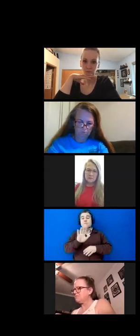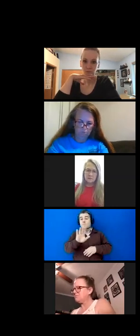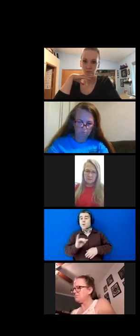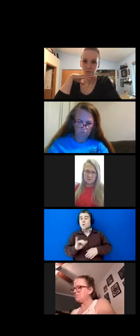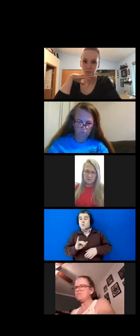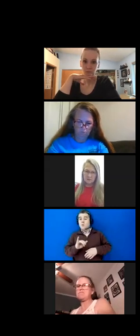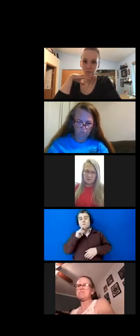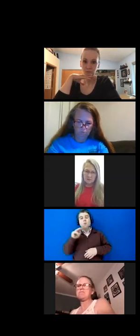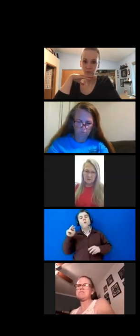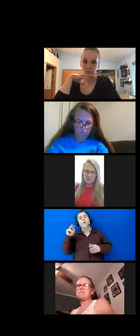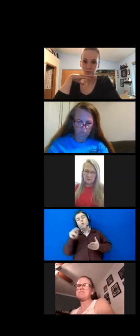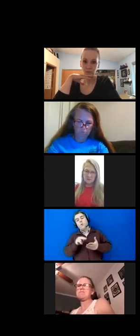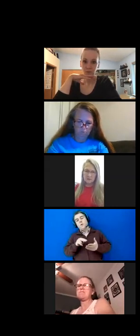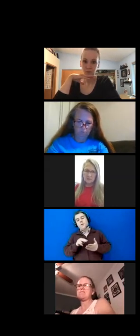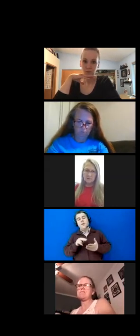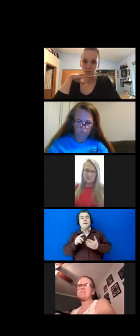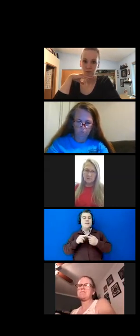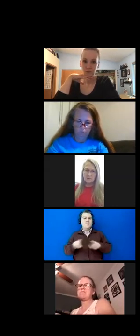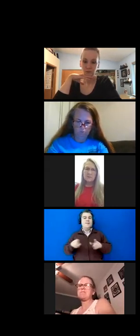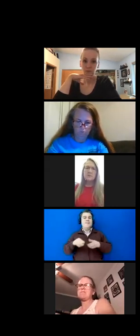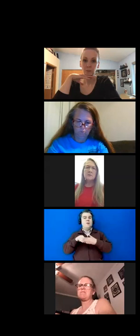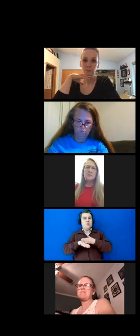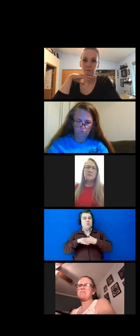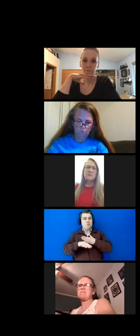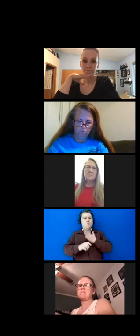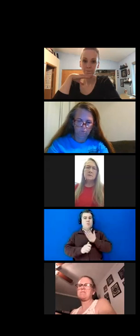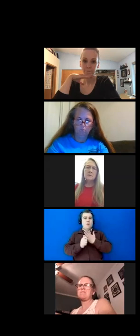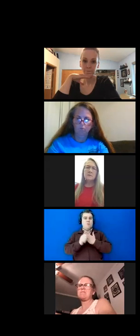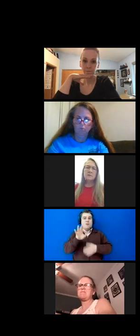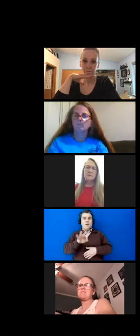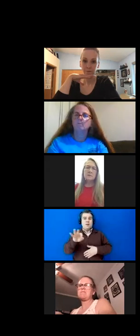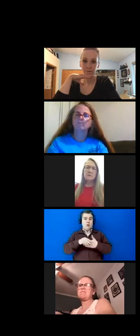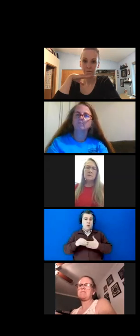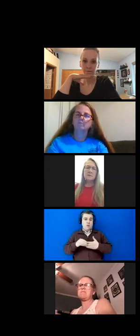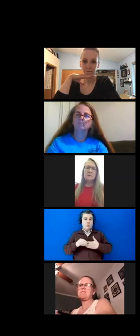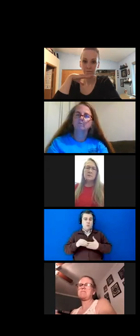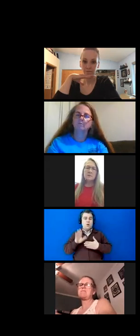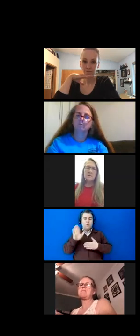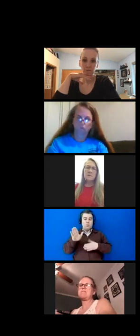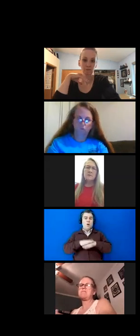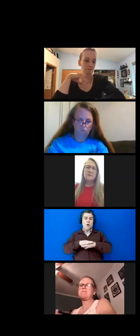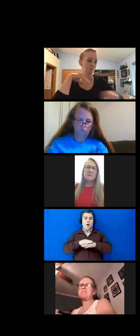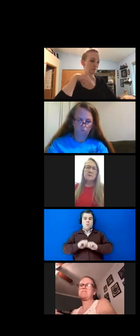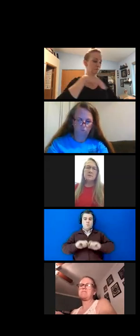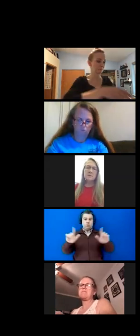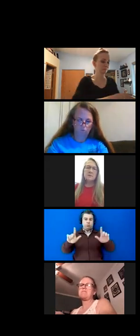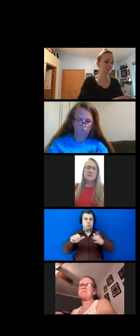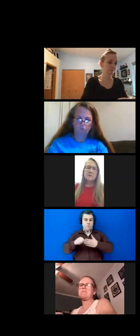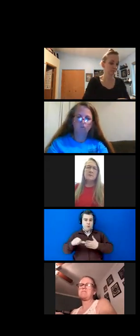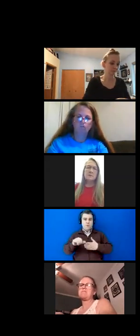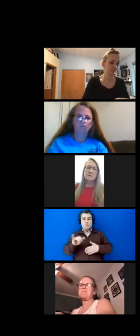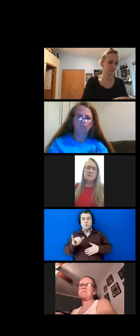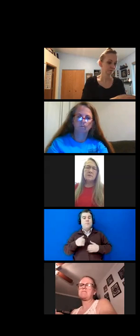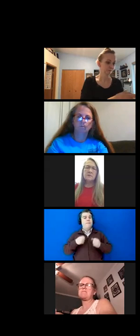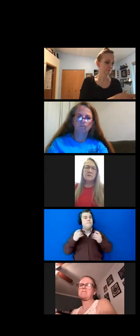take a look at the different enrollment packs that are $99. Those are going to be on the landing page as well. And there are many